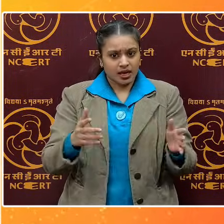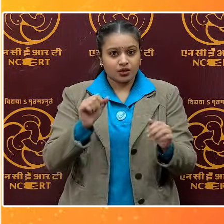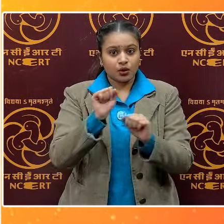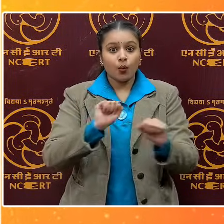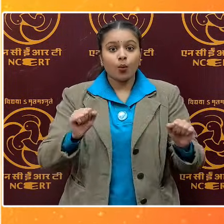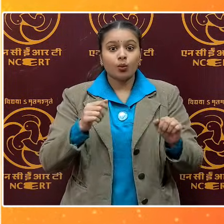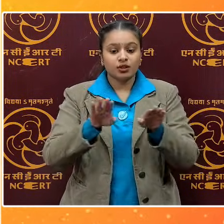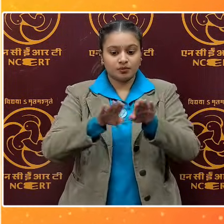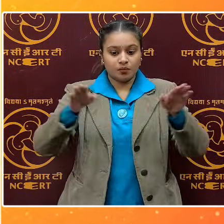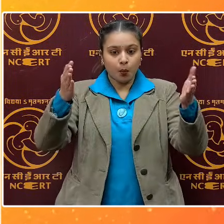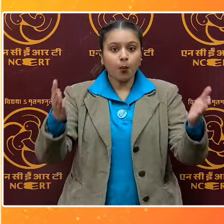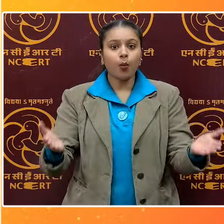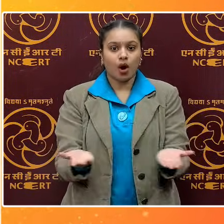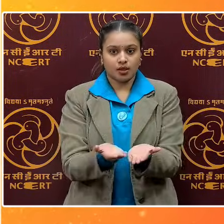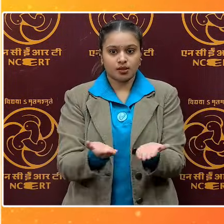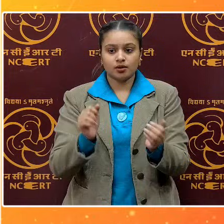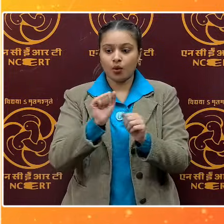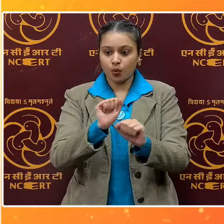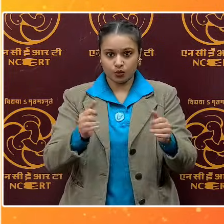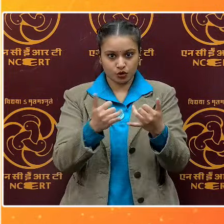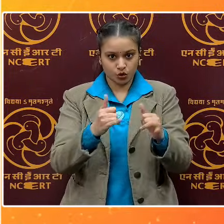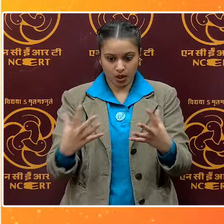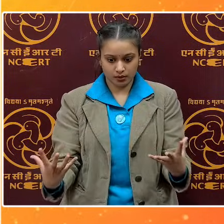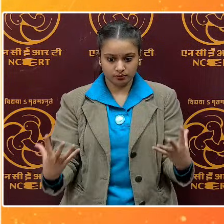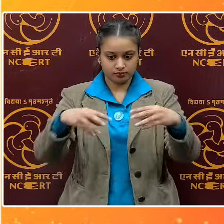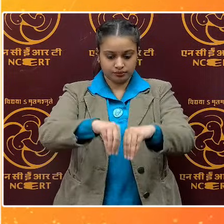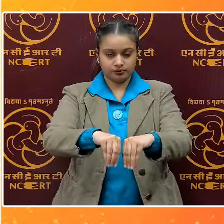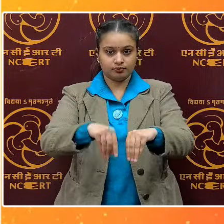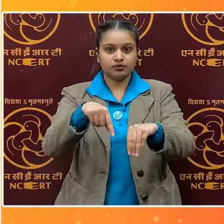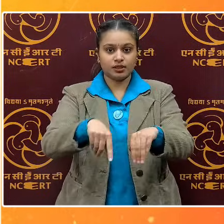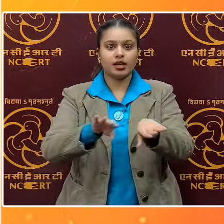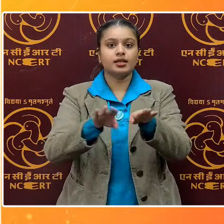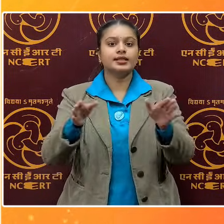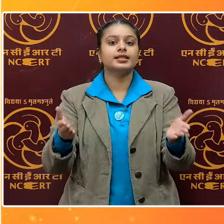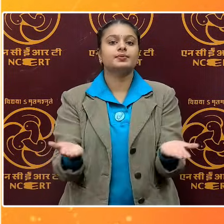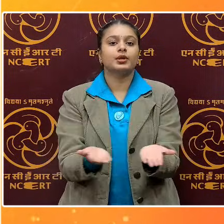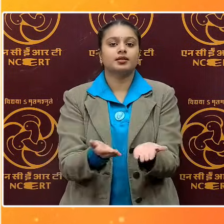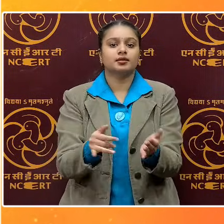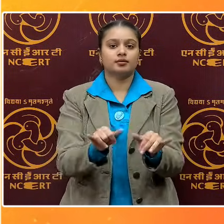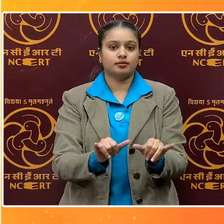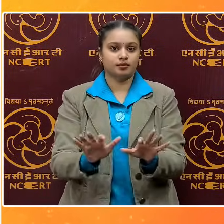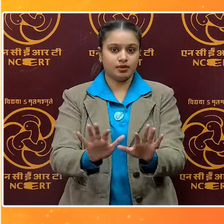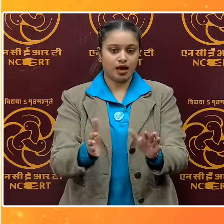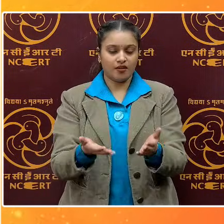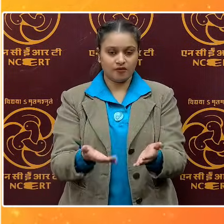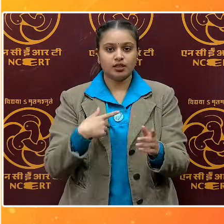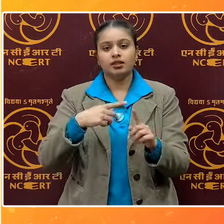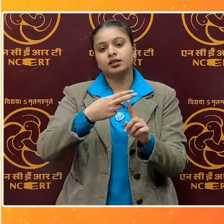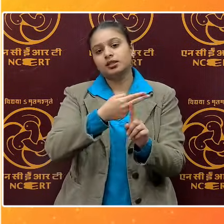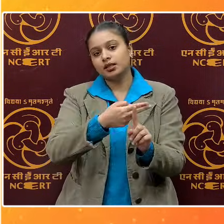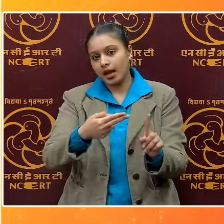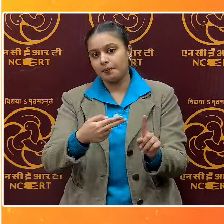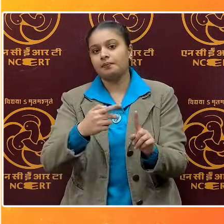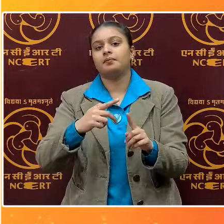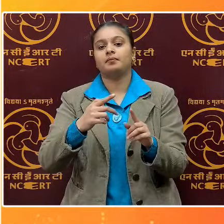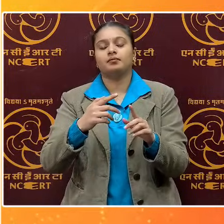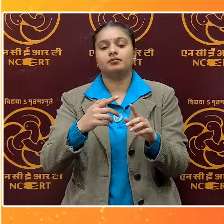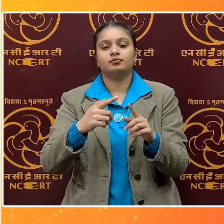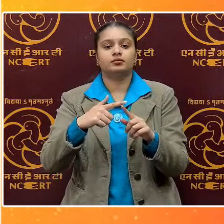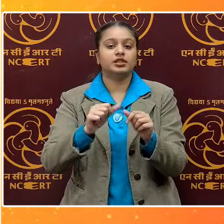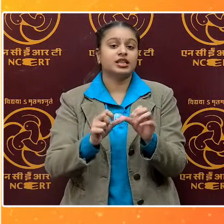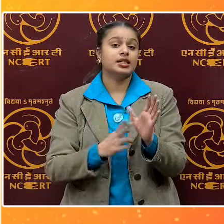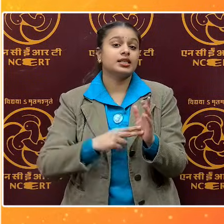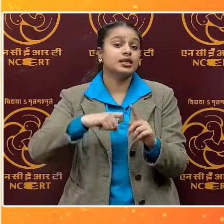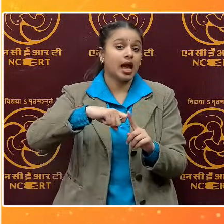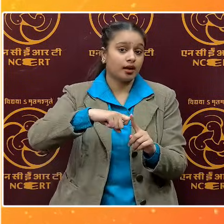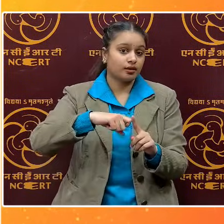is called a toy tank. Exactly. Wow. It's a storage space basically. So whatever things we